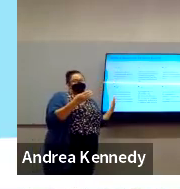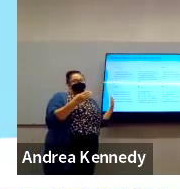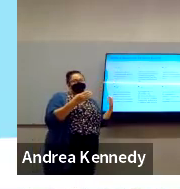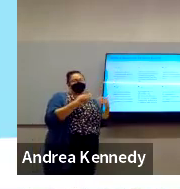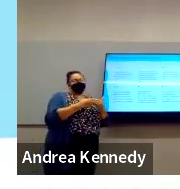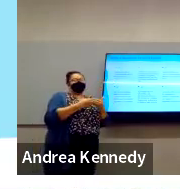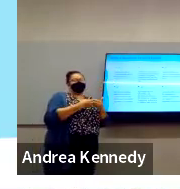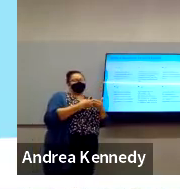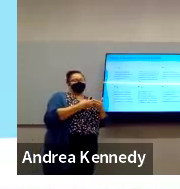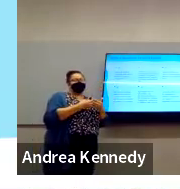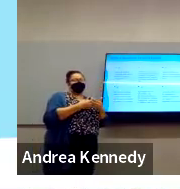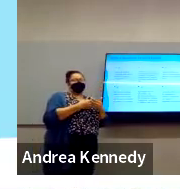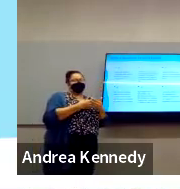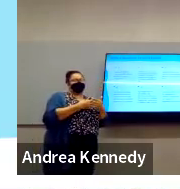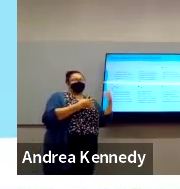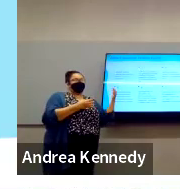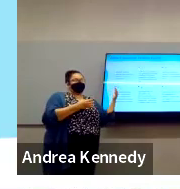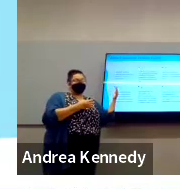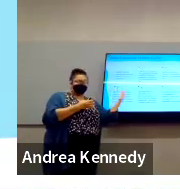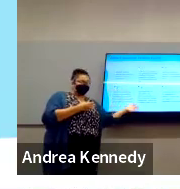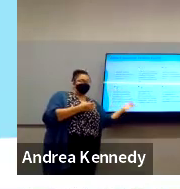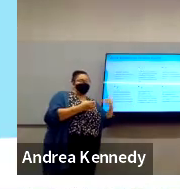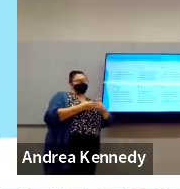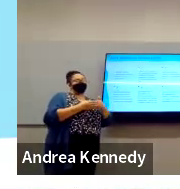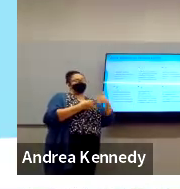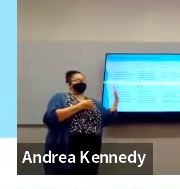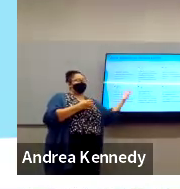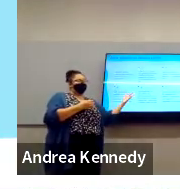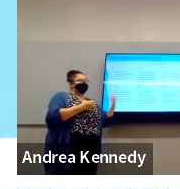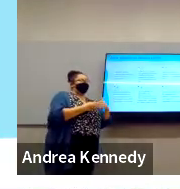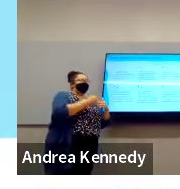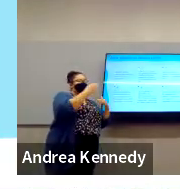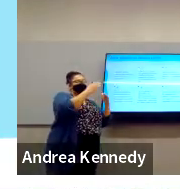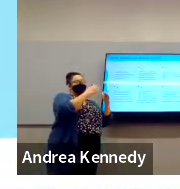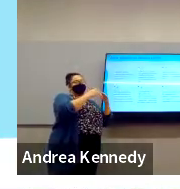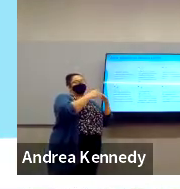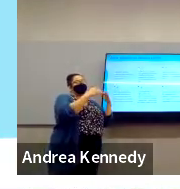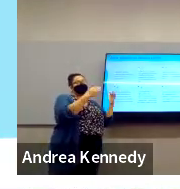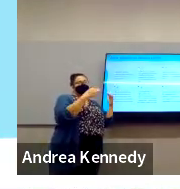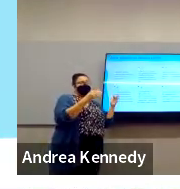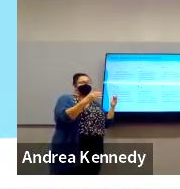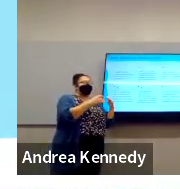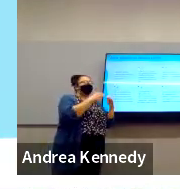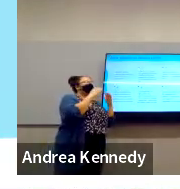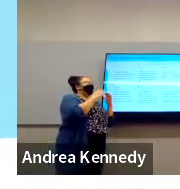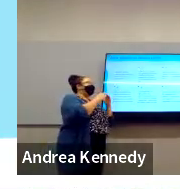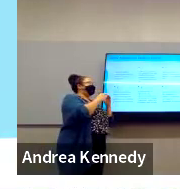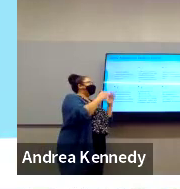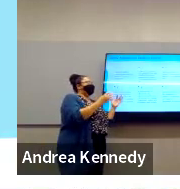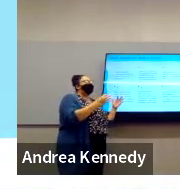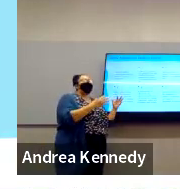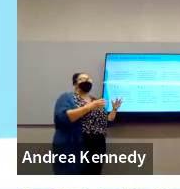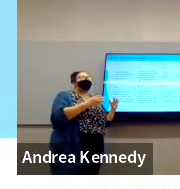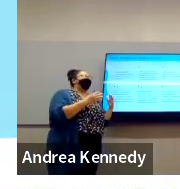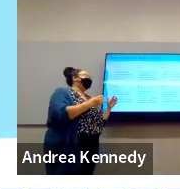which utilities are being paid to the landlord or to a third party. They have to provide documentation